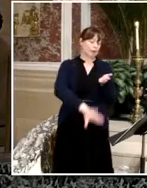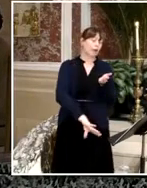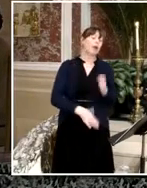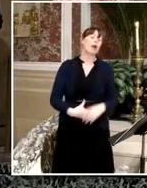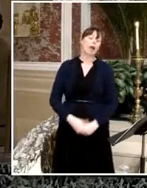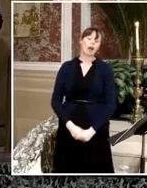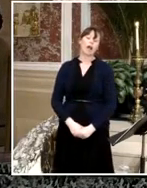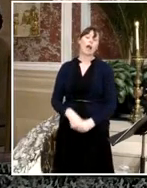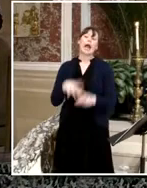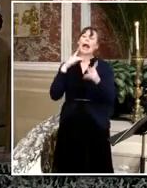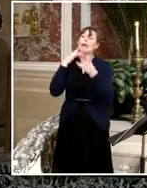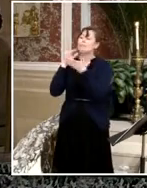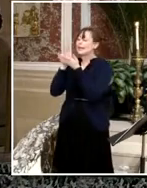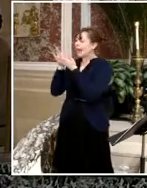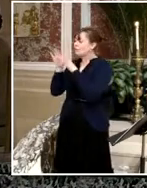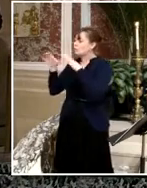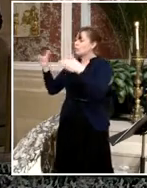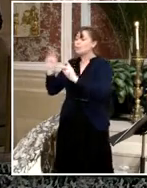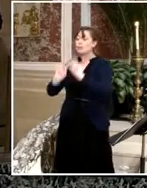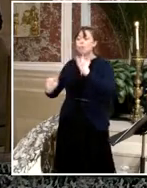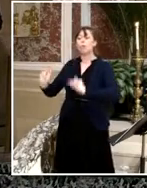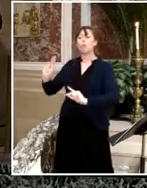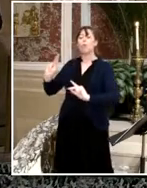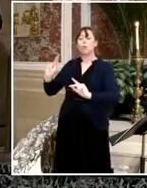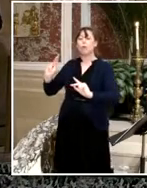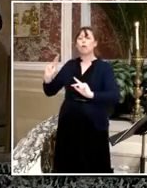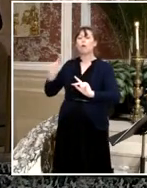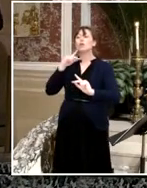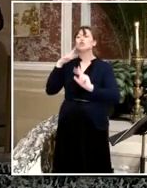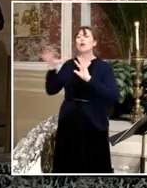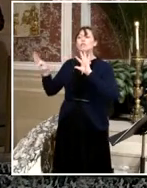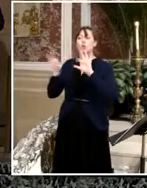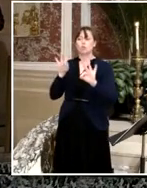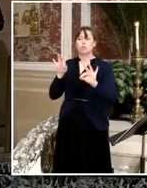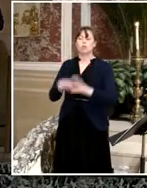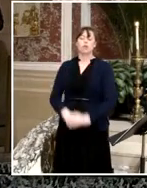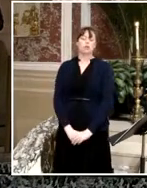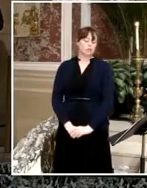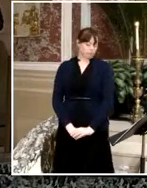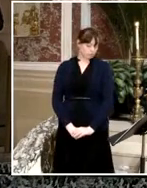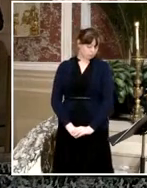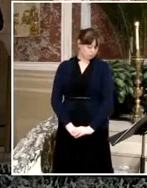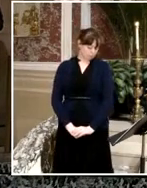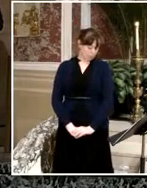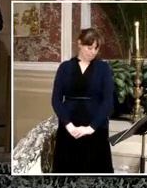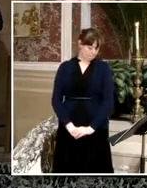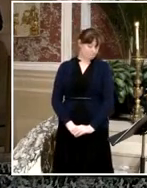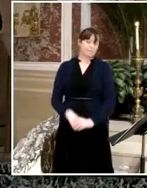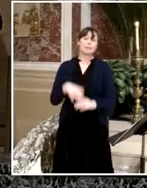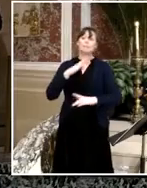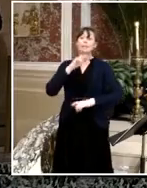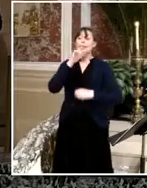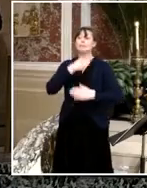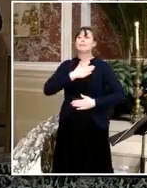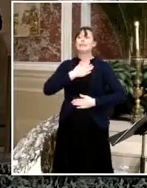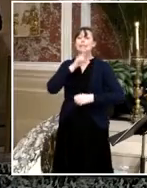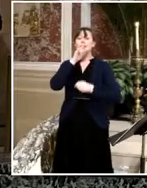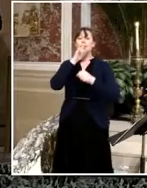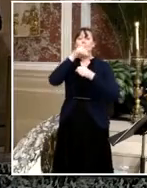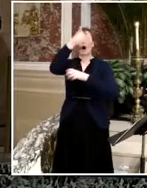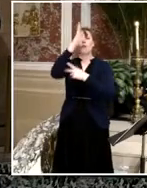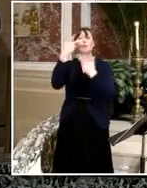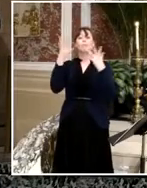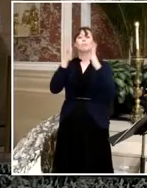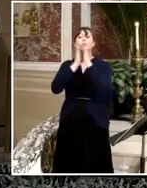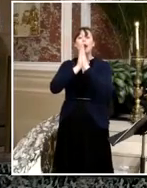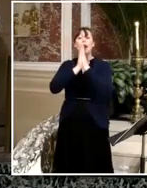and counted among the flock of those you have chosen. Be pleased, O God, we pray,